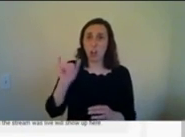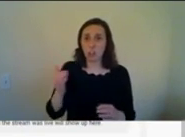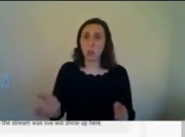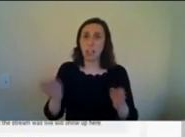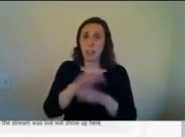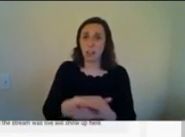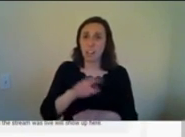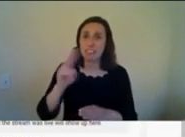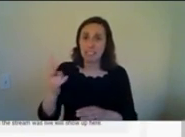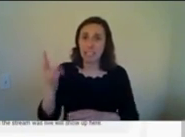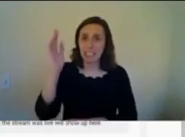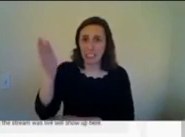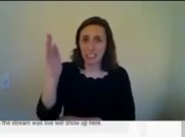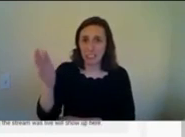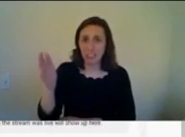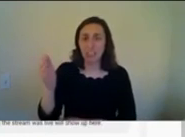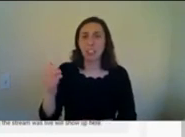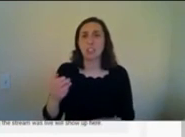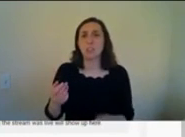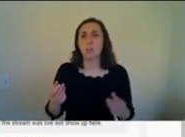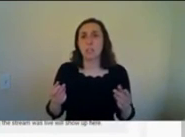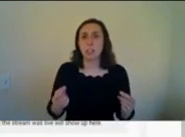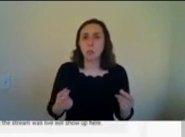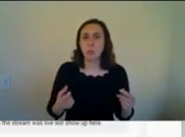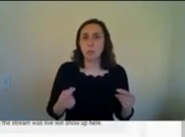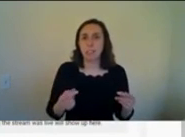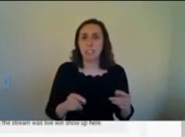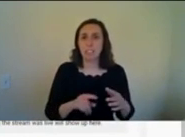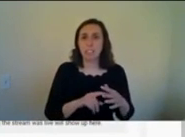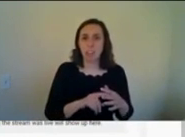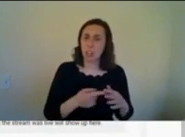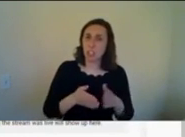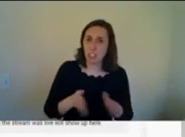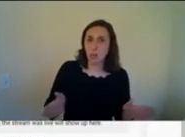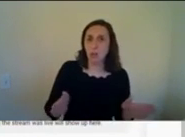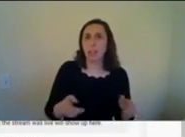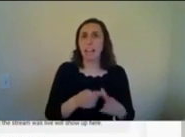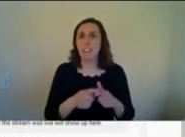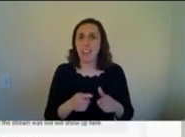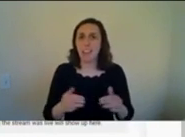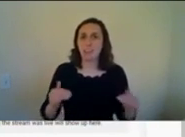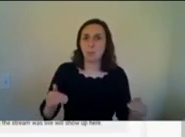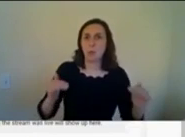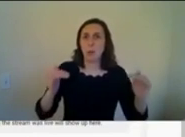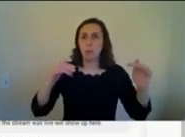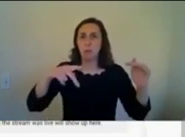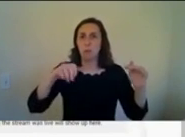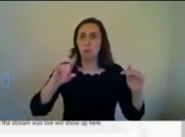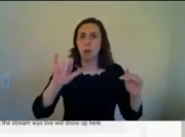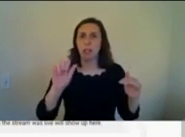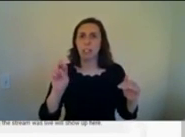functions generally and builds its way up to polynomials. So I've been doing polynomial